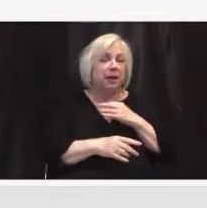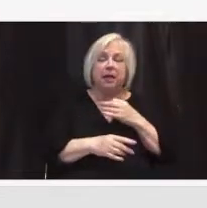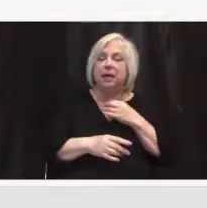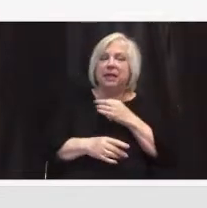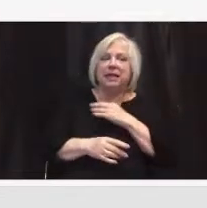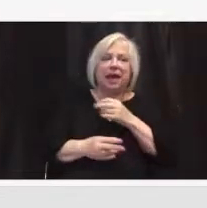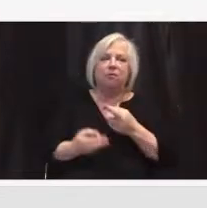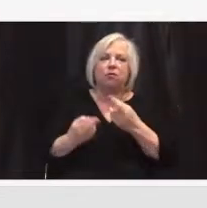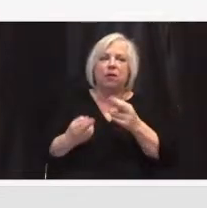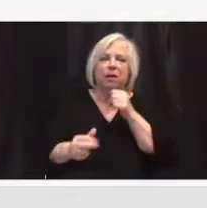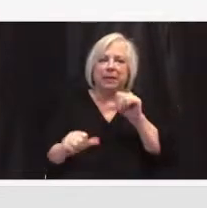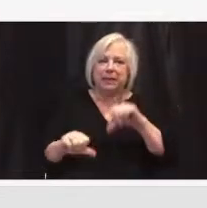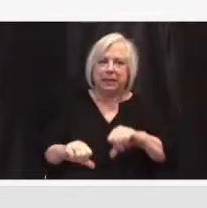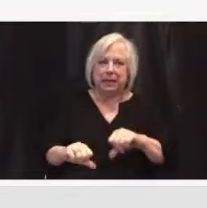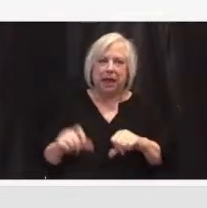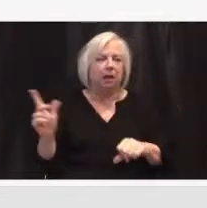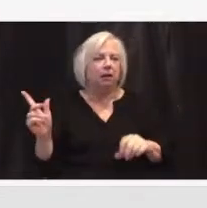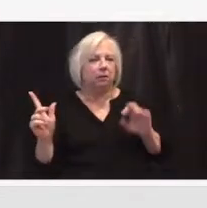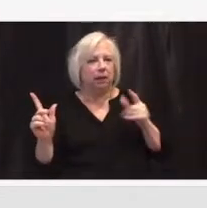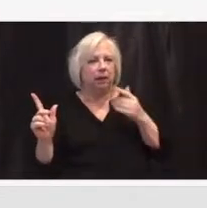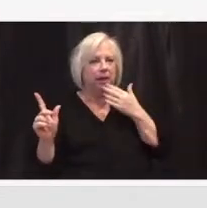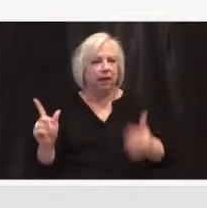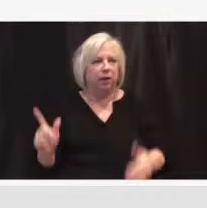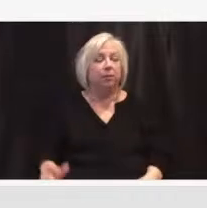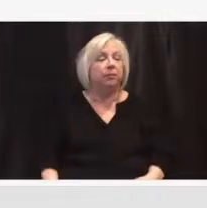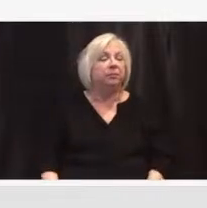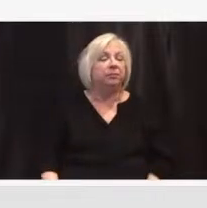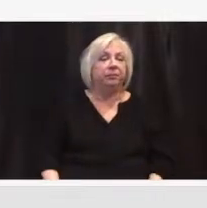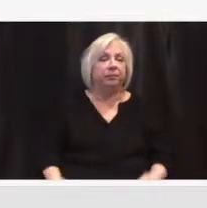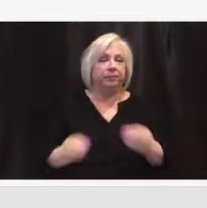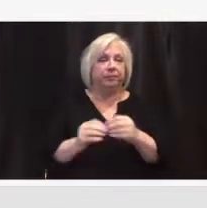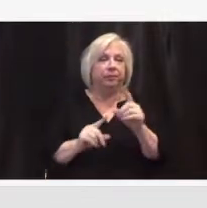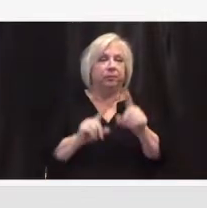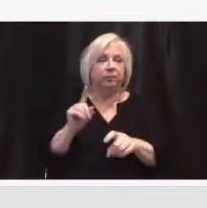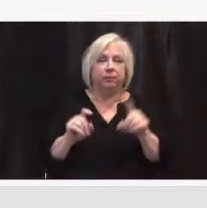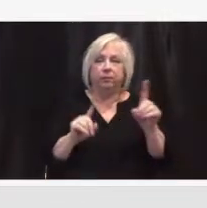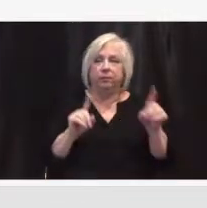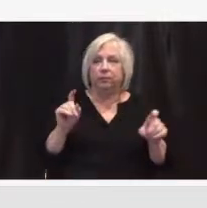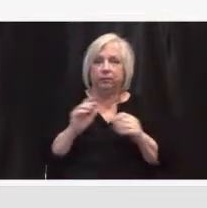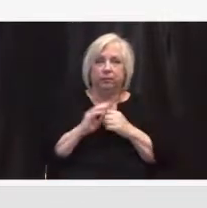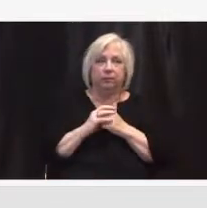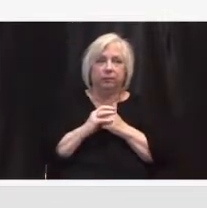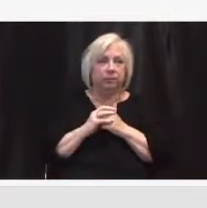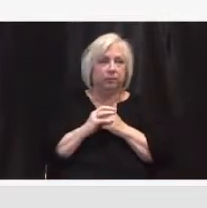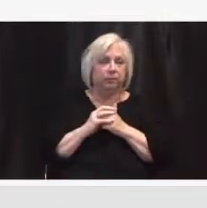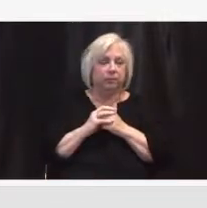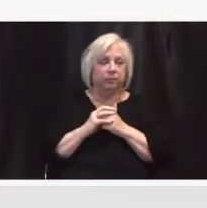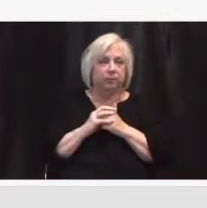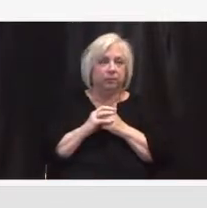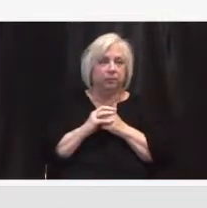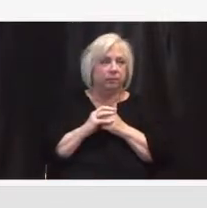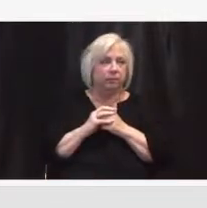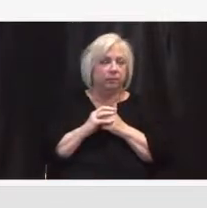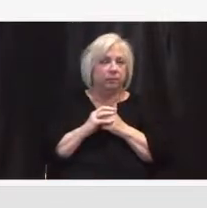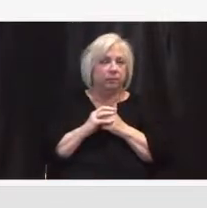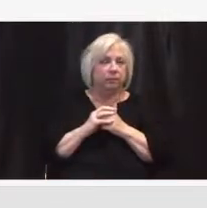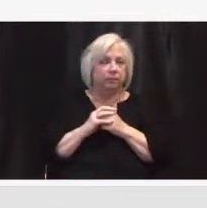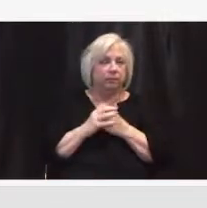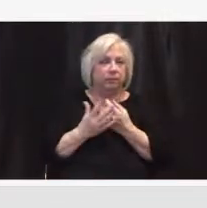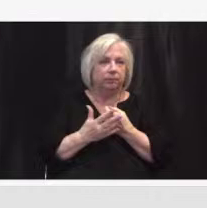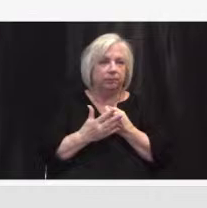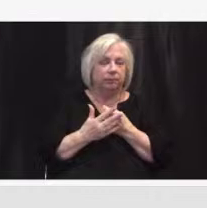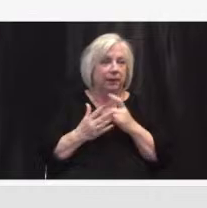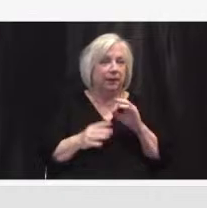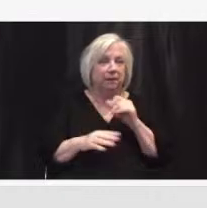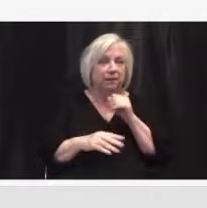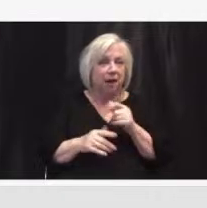recommending denial. Thank you. Okay. Are there any other questions from the board? If